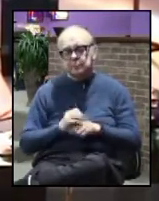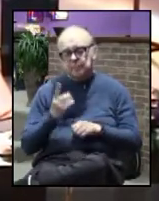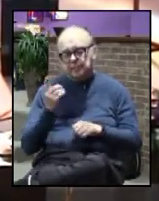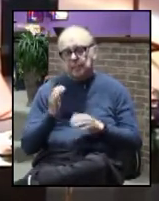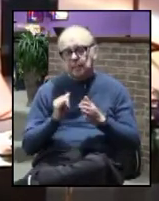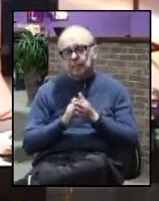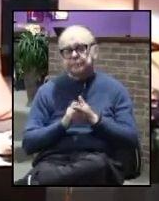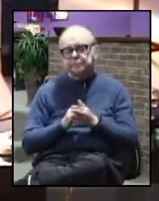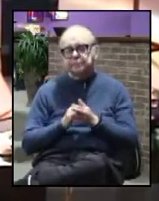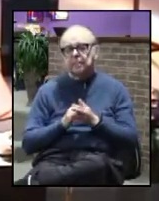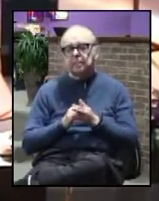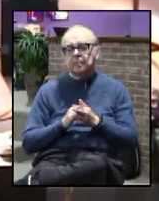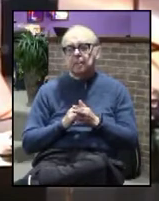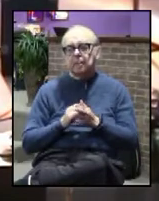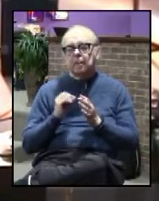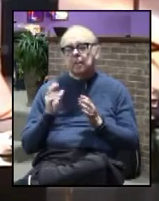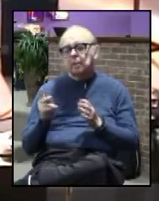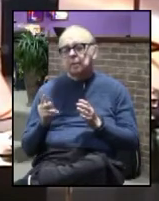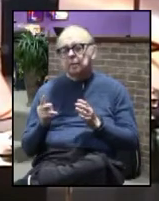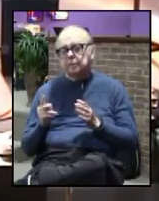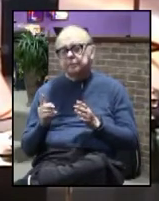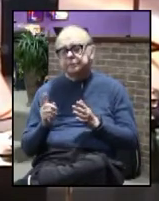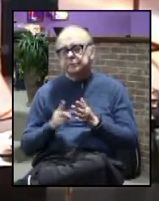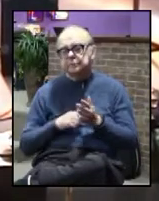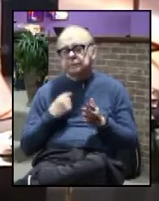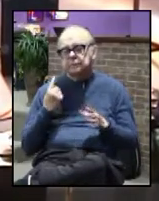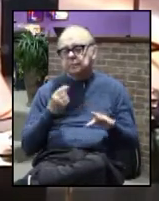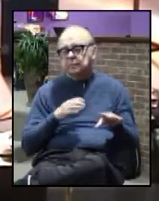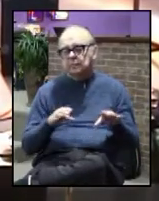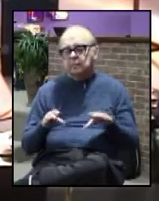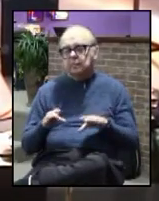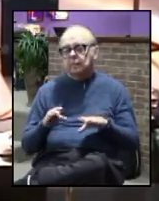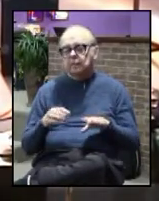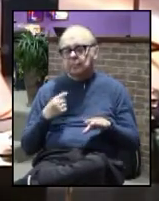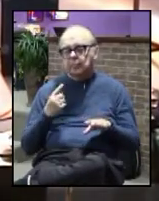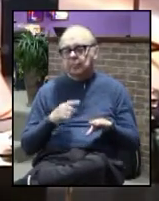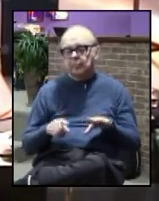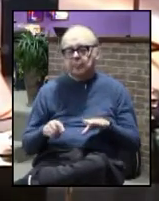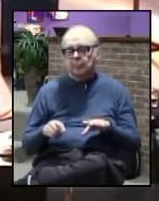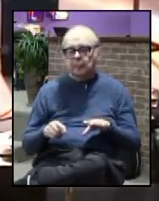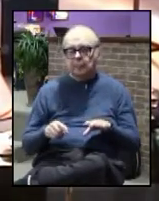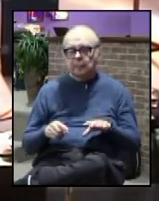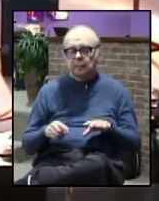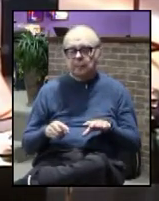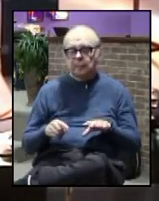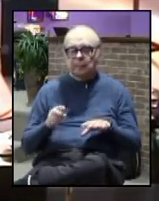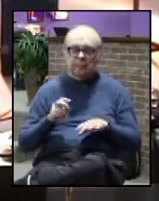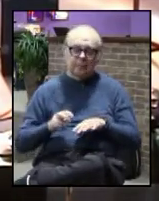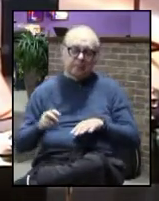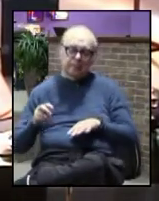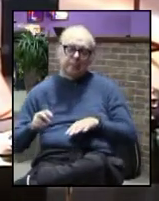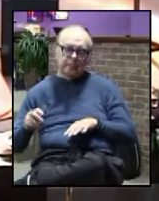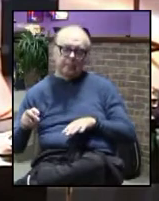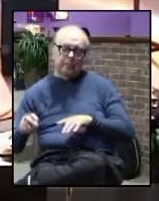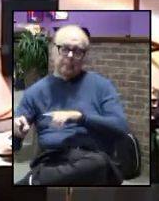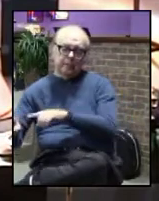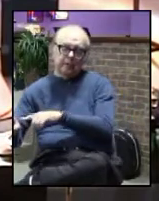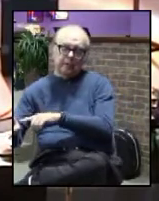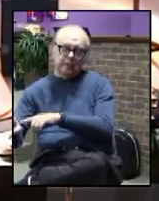that. Okay? But sometimes what we do is we begin to drift. And as we begin to